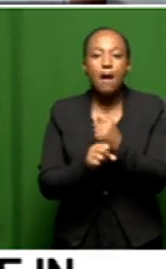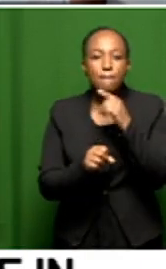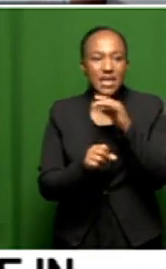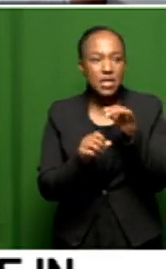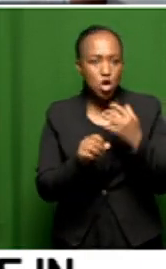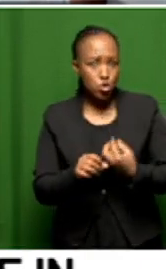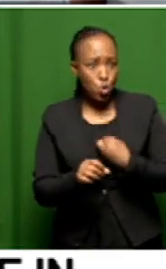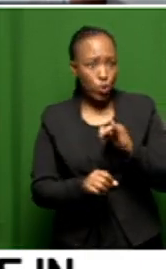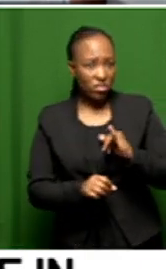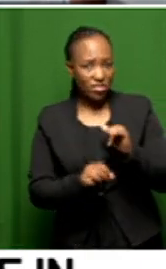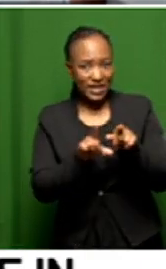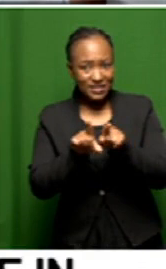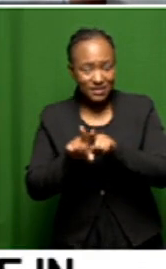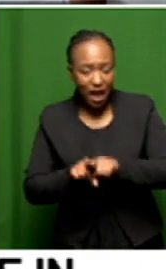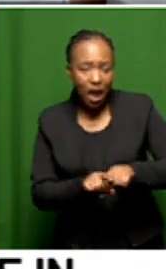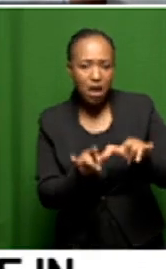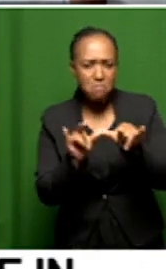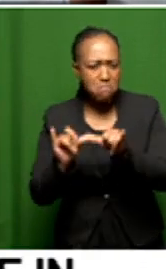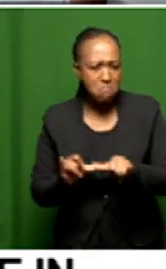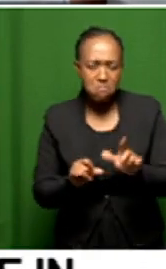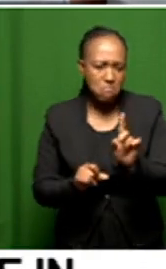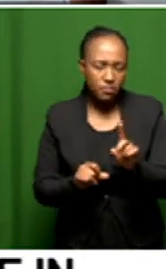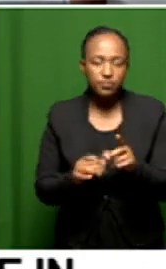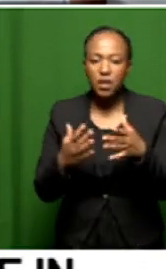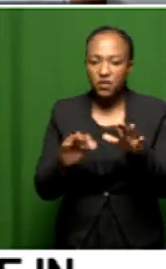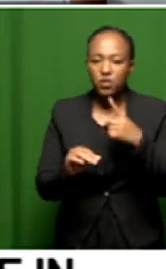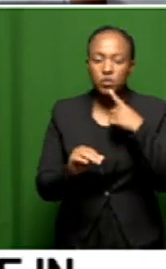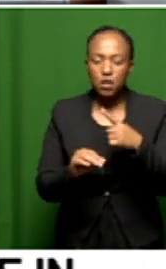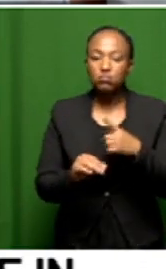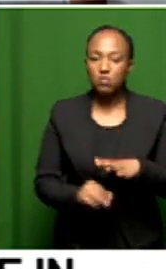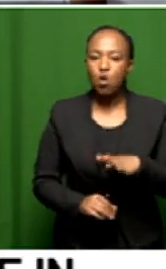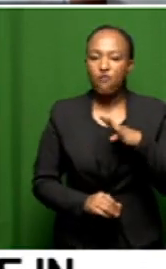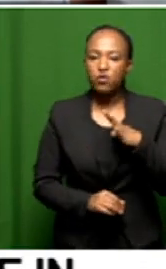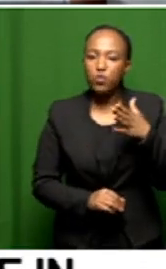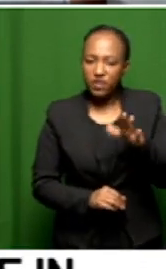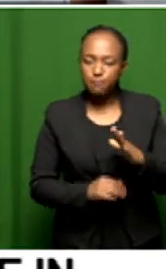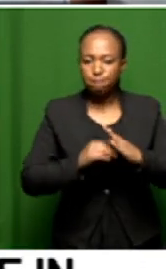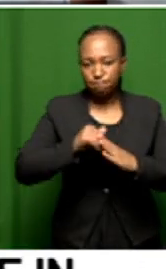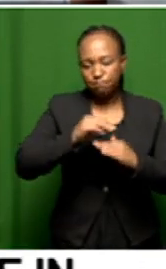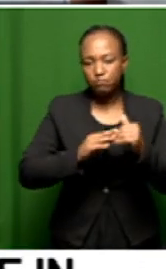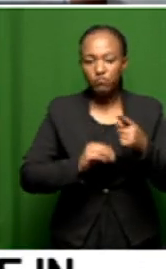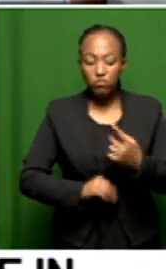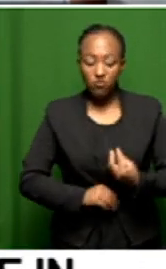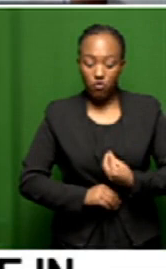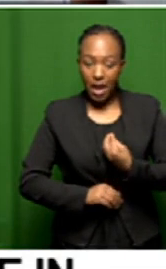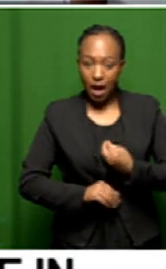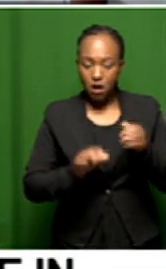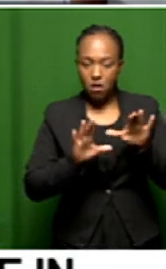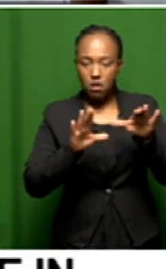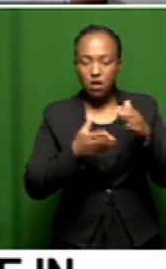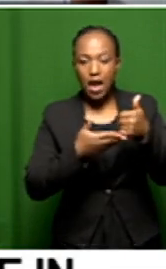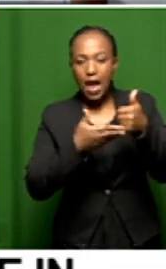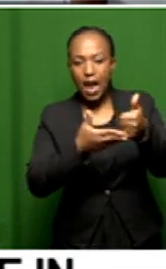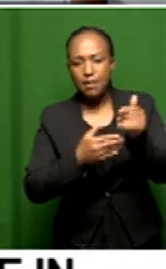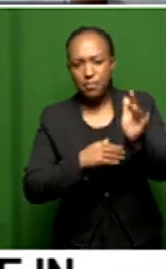same. So with that being said and more, that is the confidence that we have generated from these young people, and we'll be assisting them.